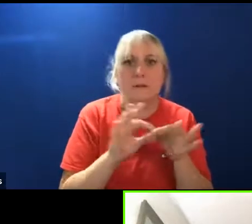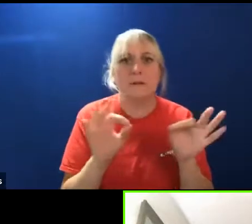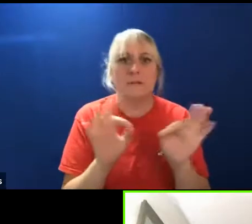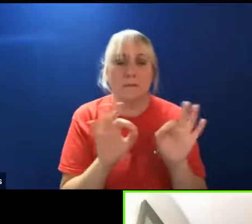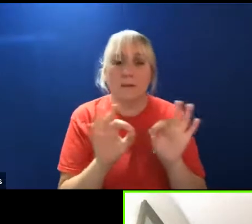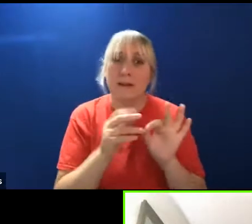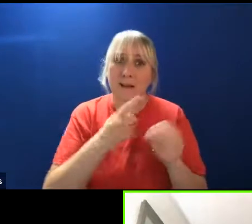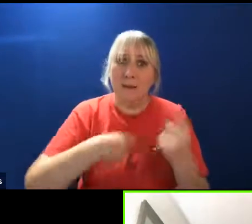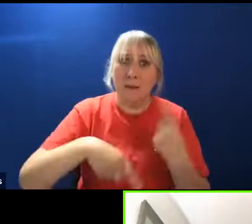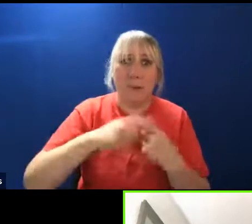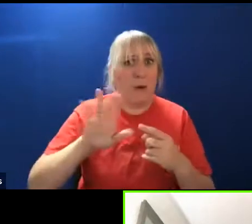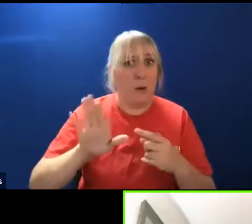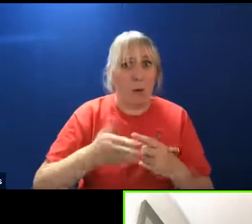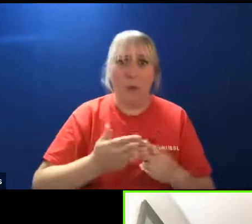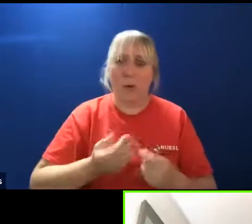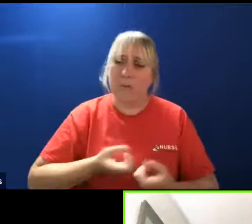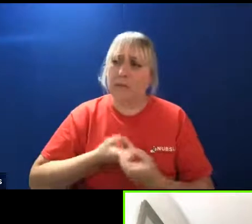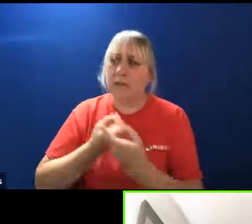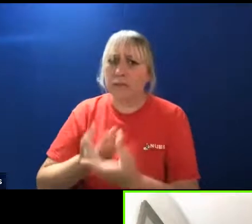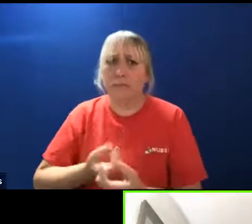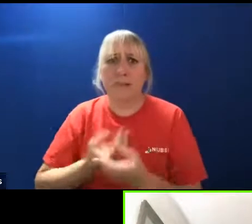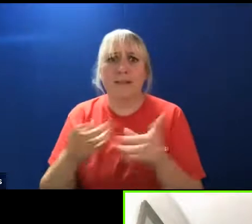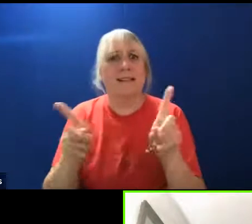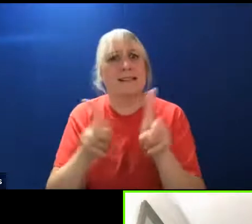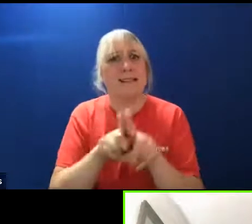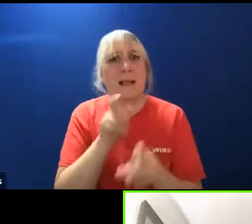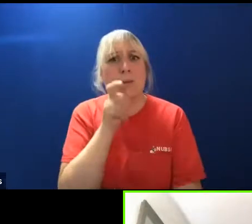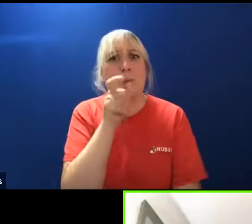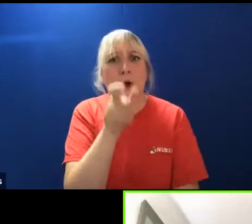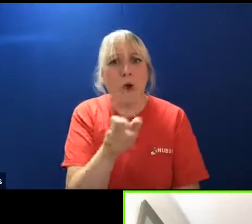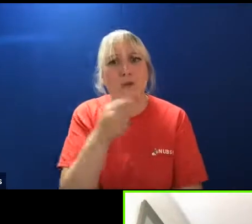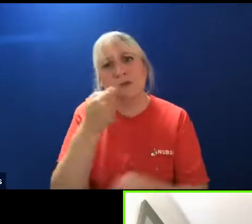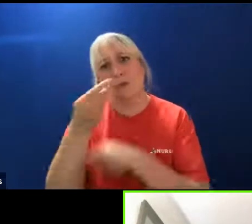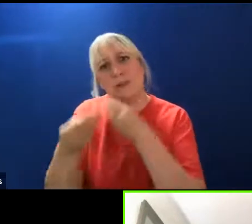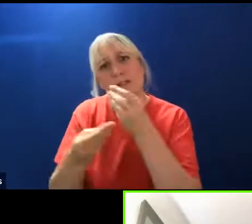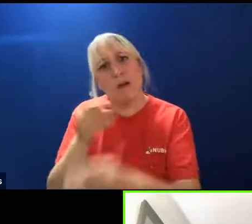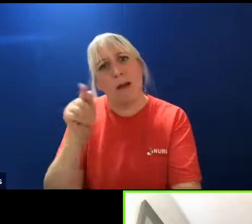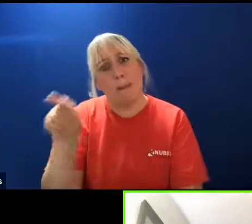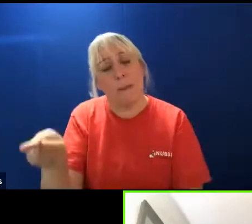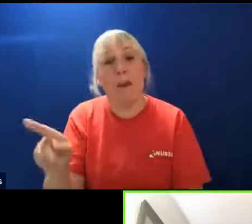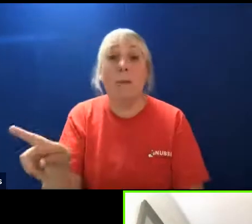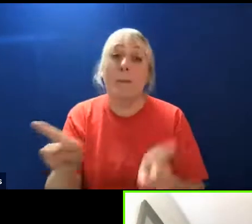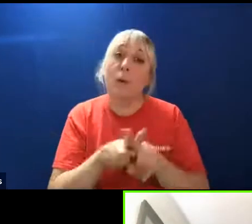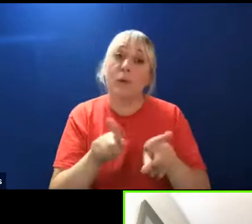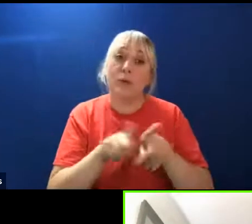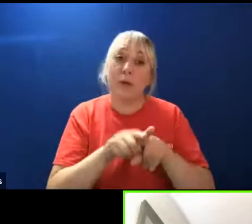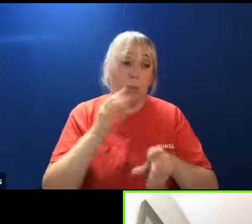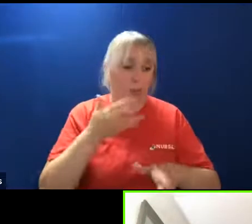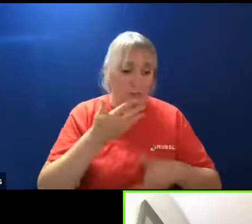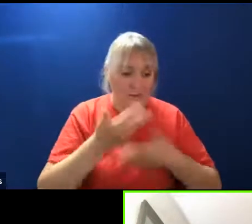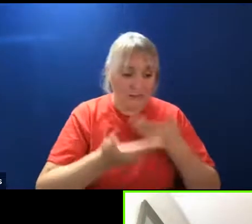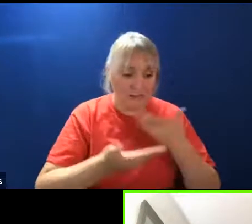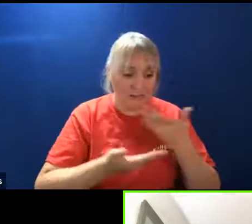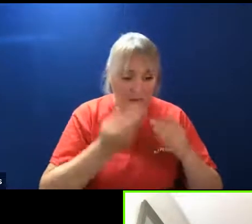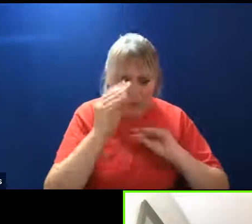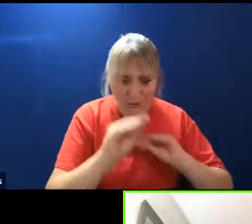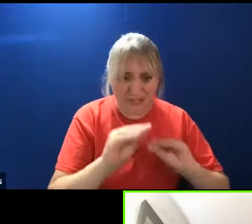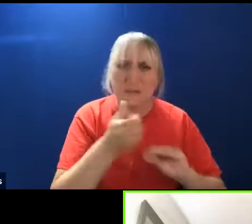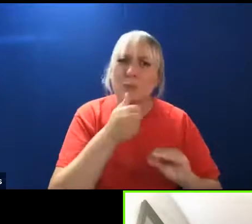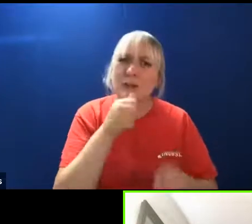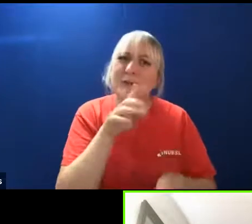and values that are often used when we're talking about education, and often used when we're talking about